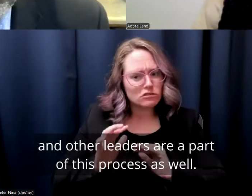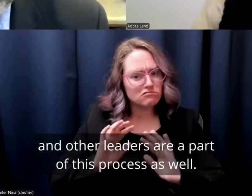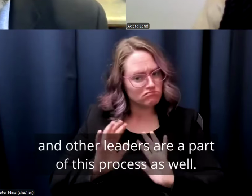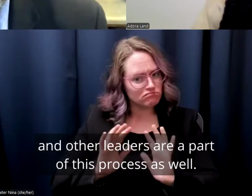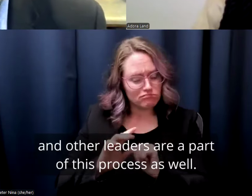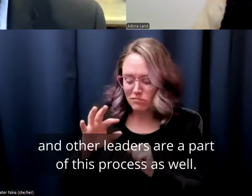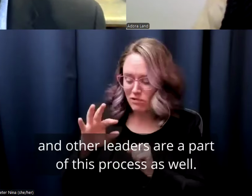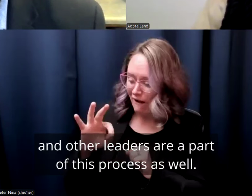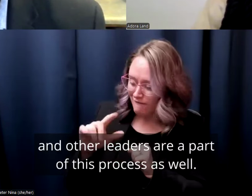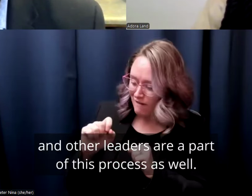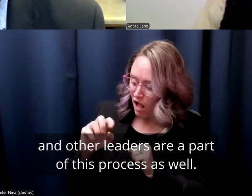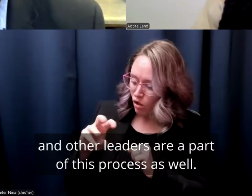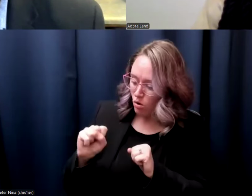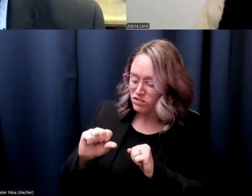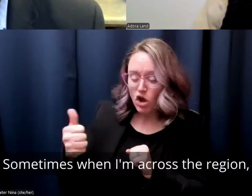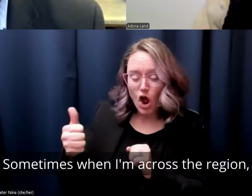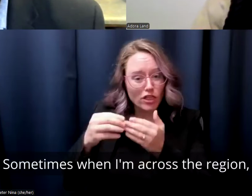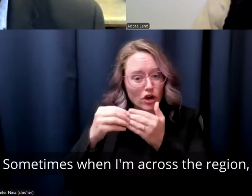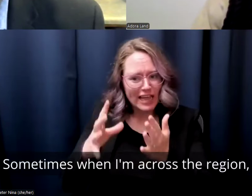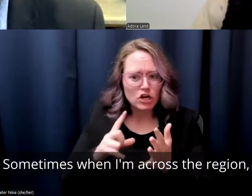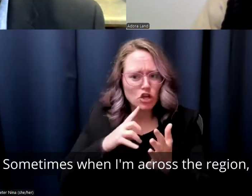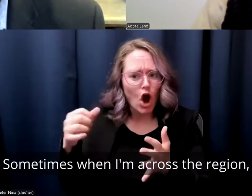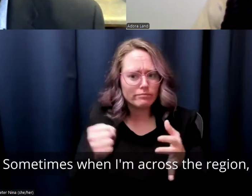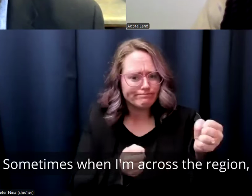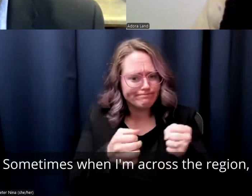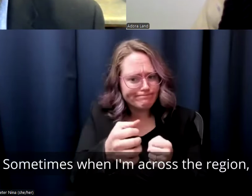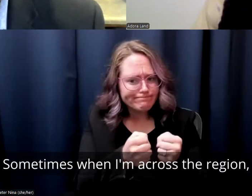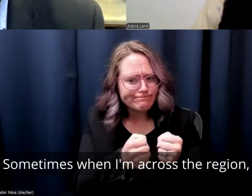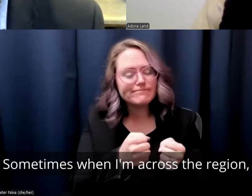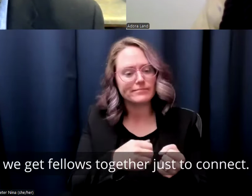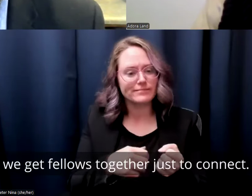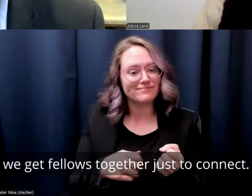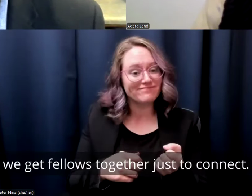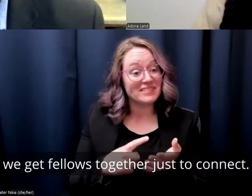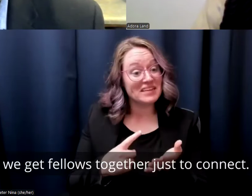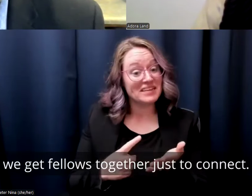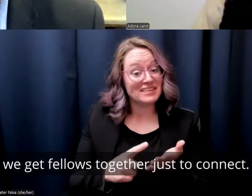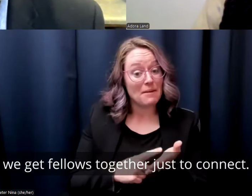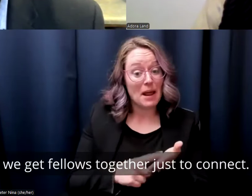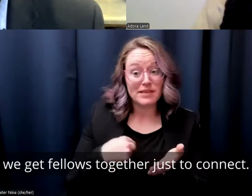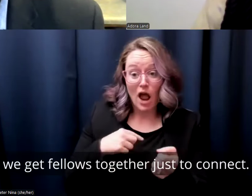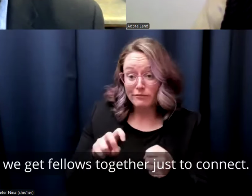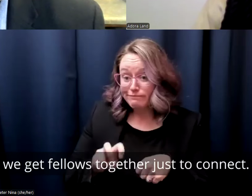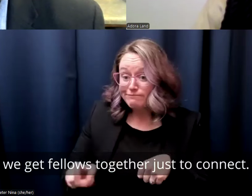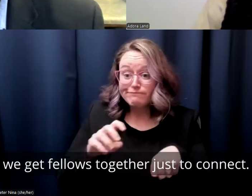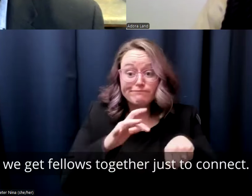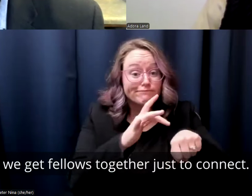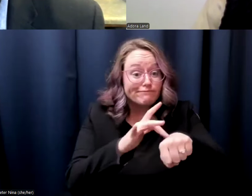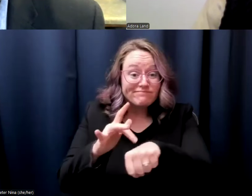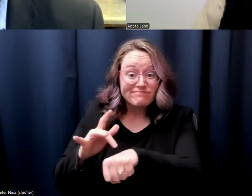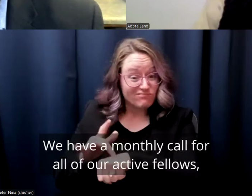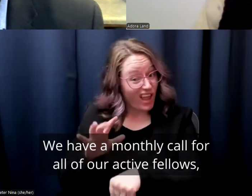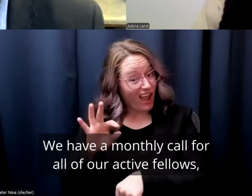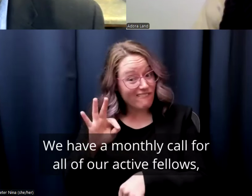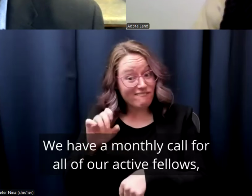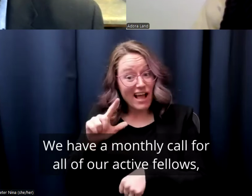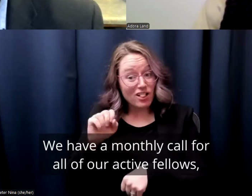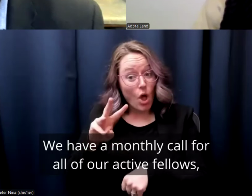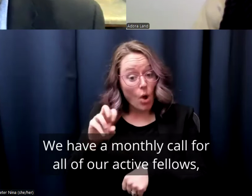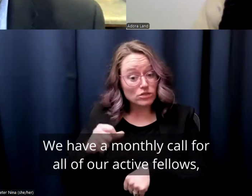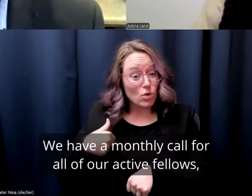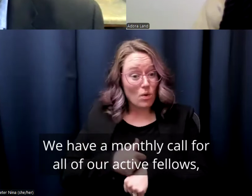are a part of this process as well. Sometimes when I'm across the region, we get fellows together just to connect. We have